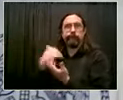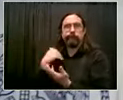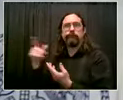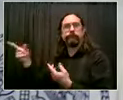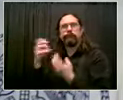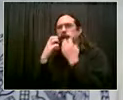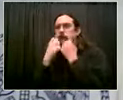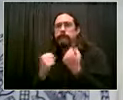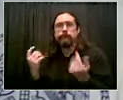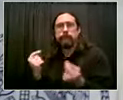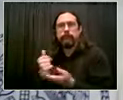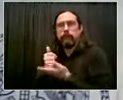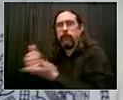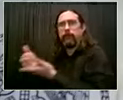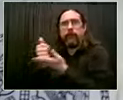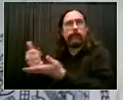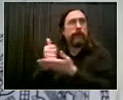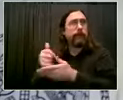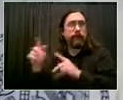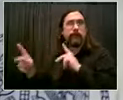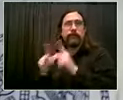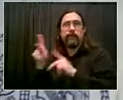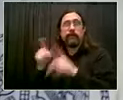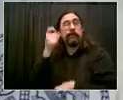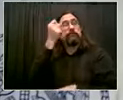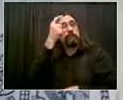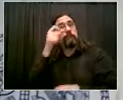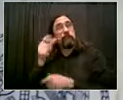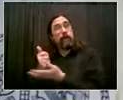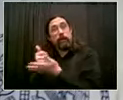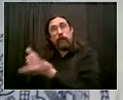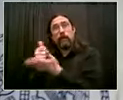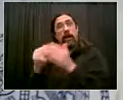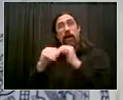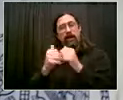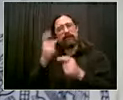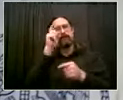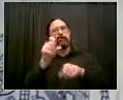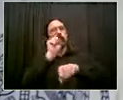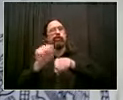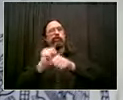save lives. My pleasure to introduce Assemblymember Chantel Jackson.